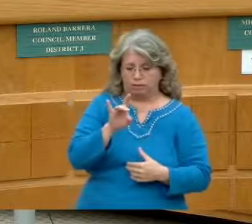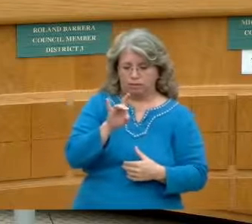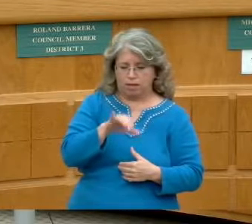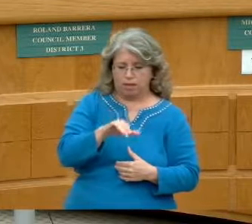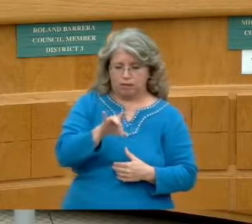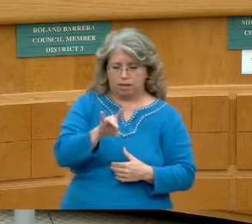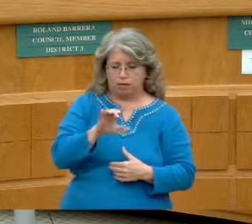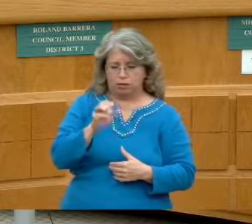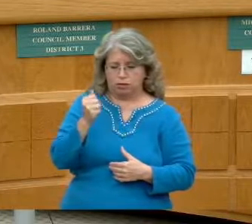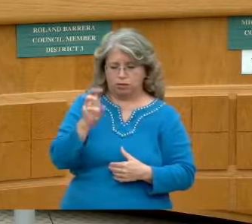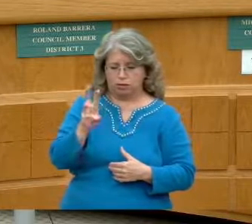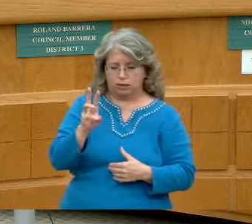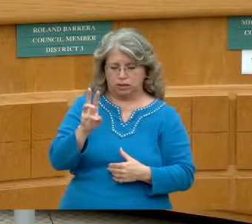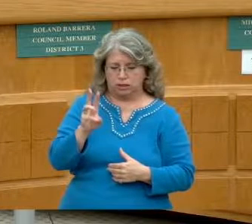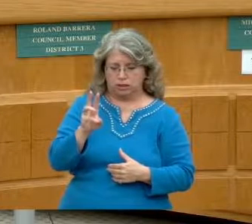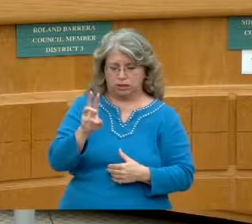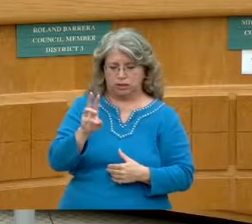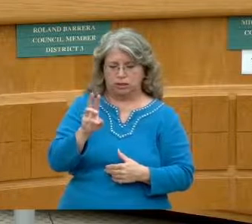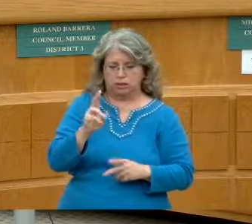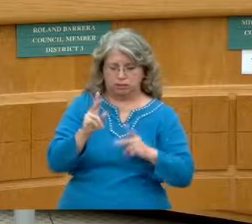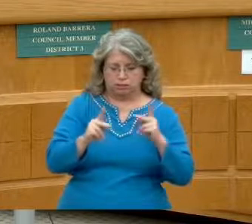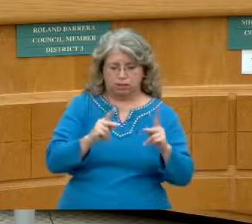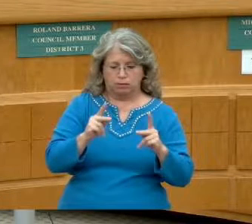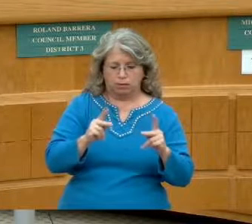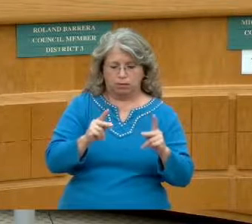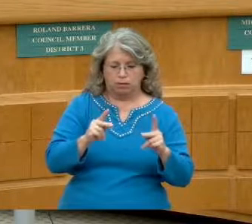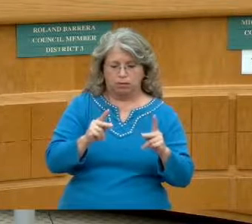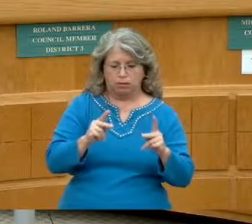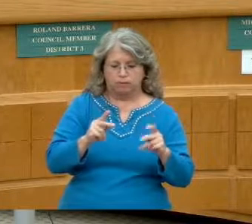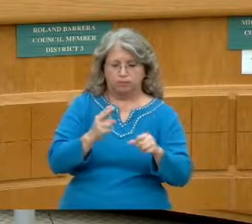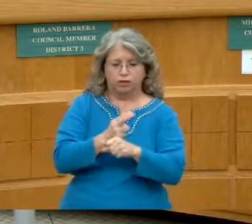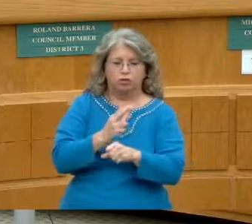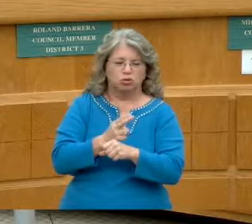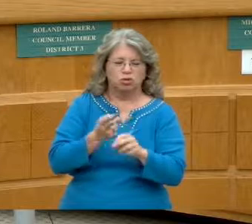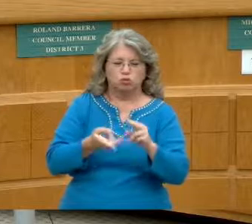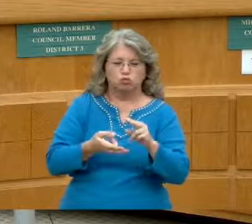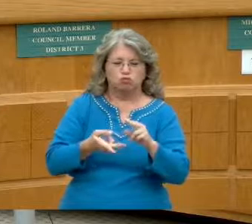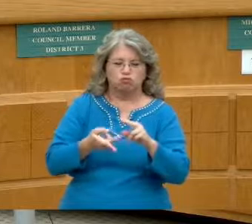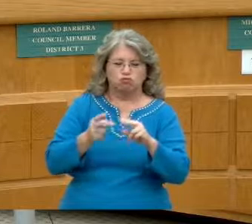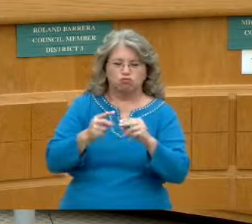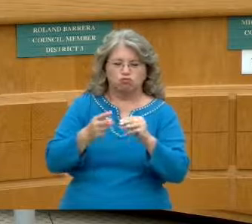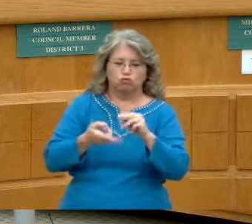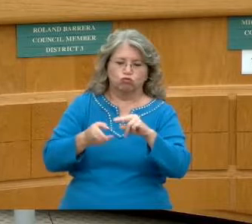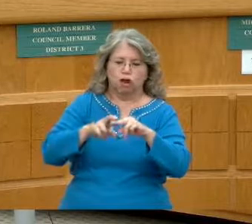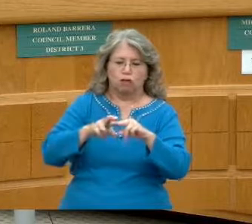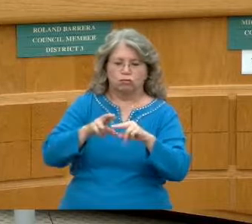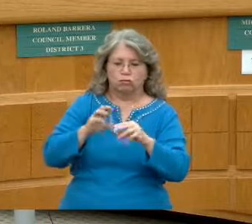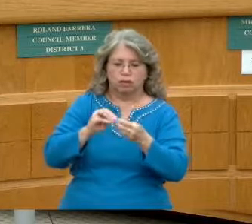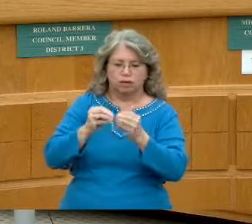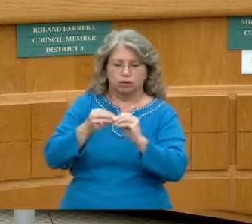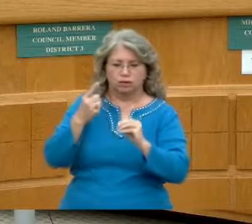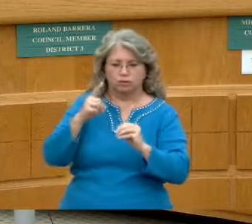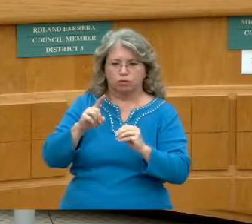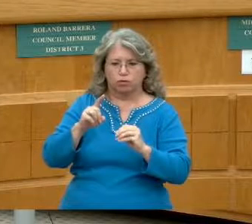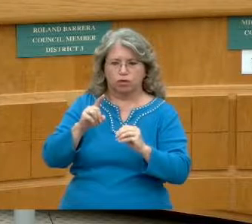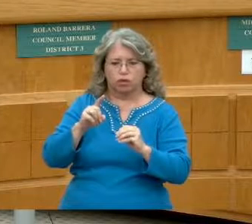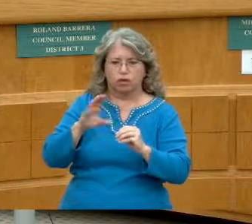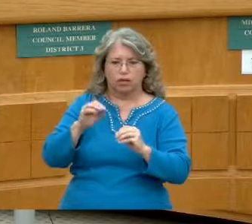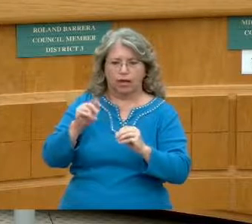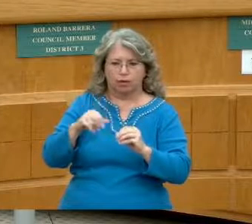8,816 people, using round numbers for Nueces County population, that means that we've